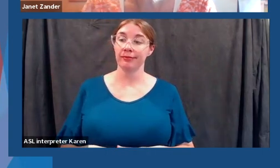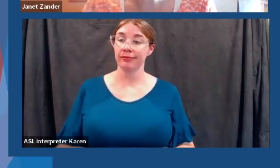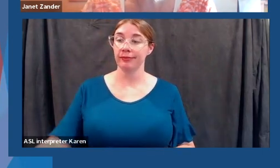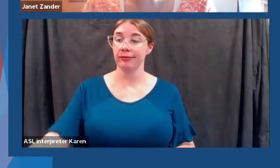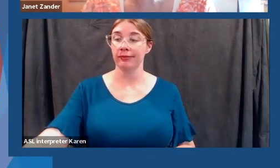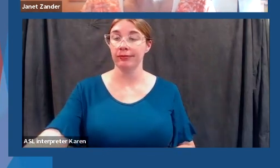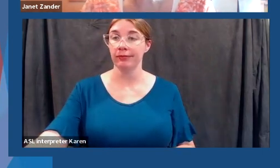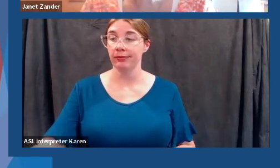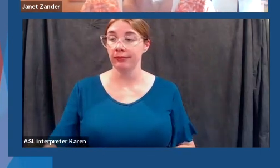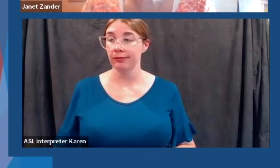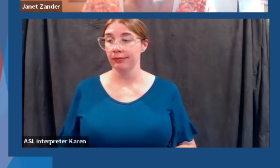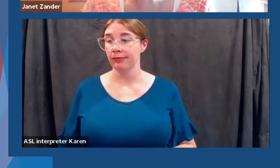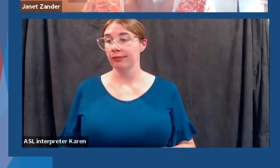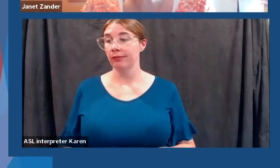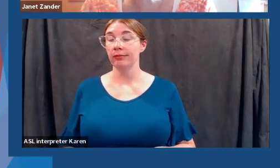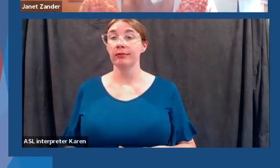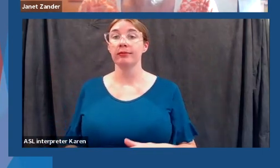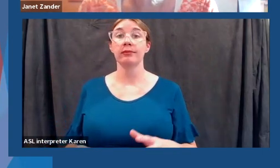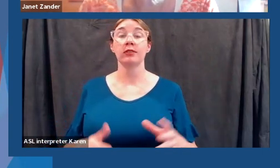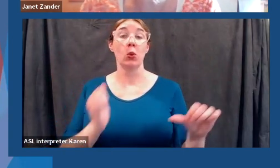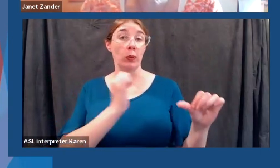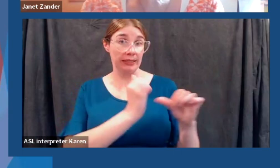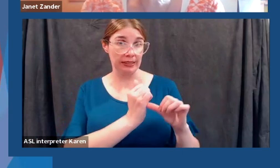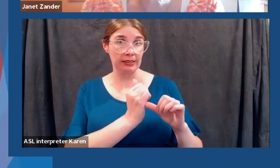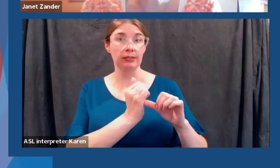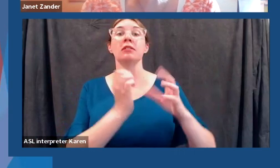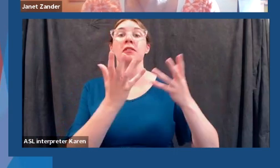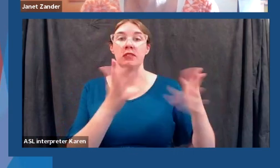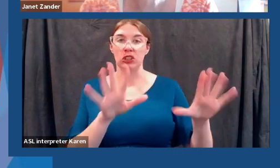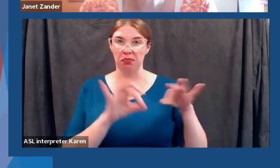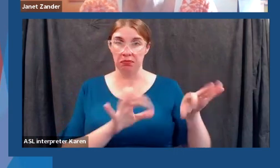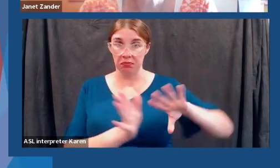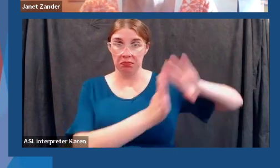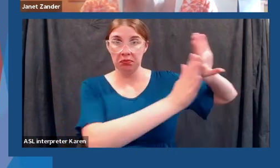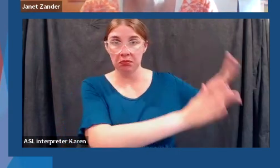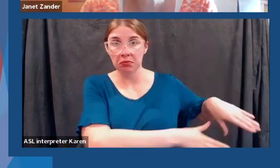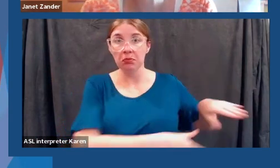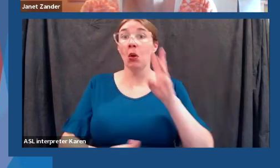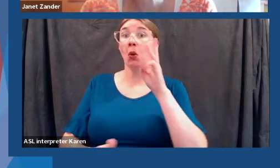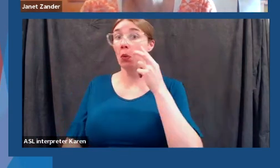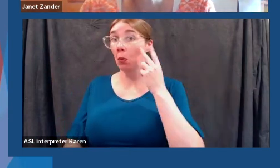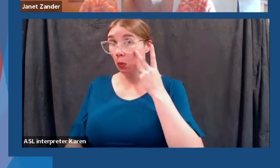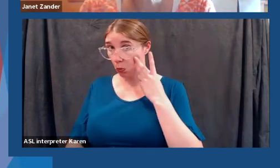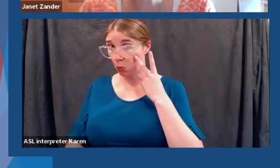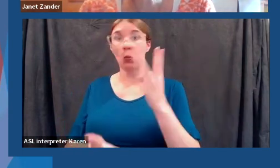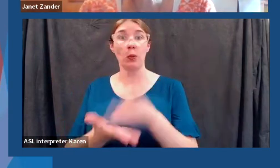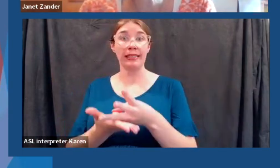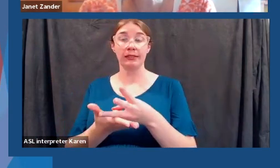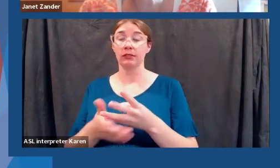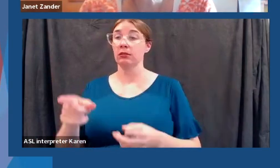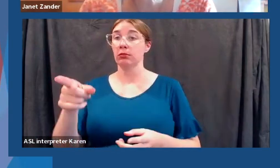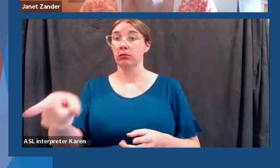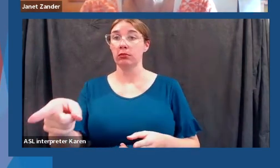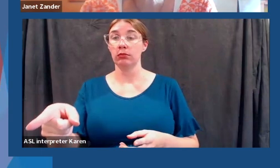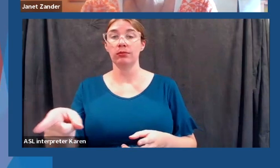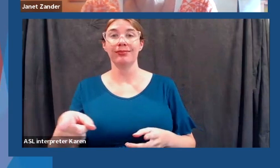So moving from assistance to witnessing the absentee ballot, we've got an actual screenshot here of the